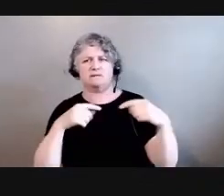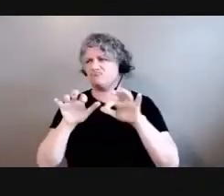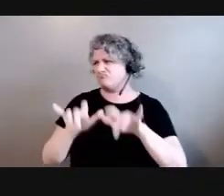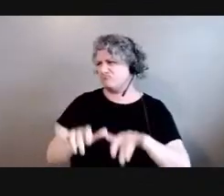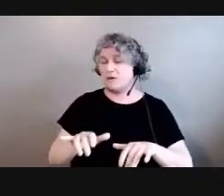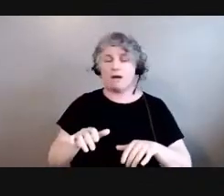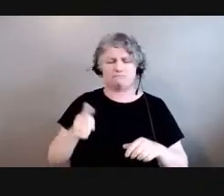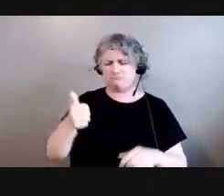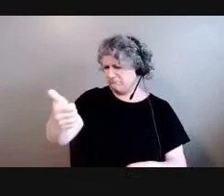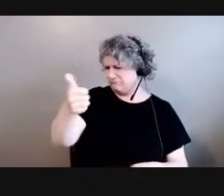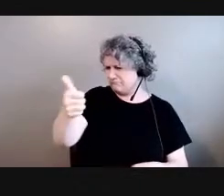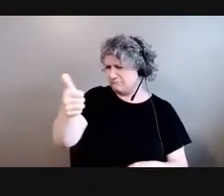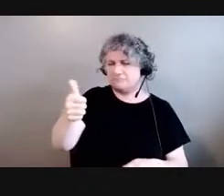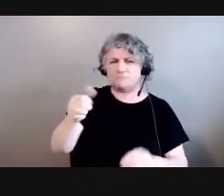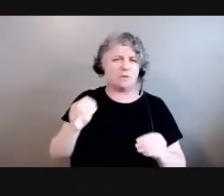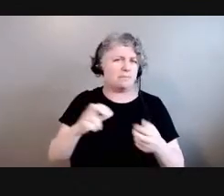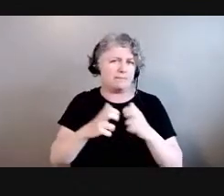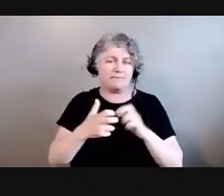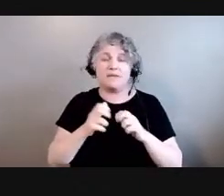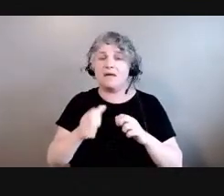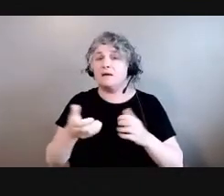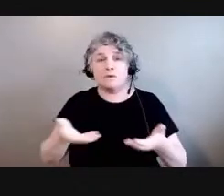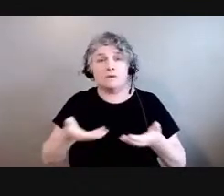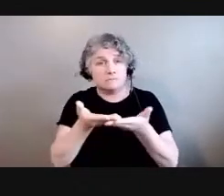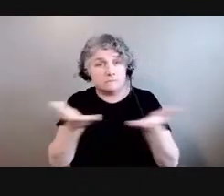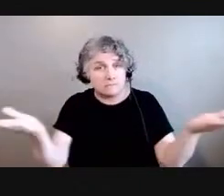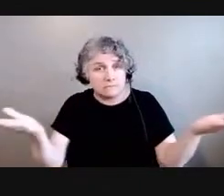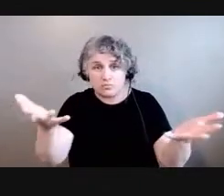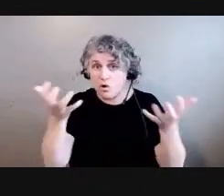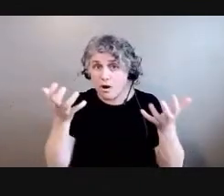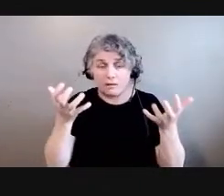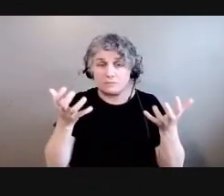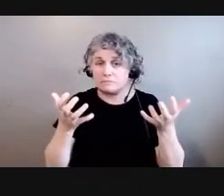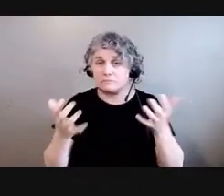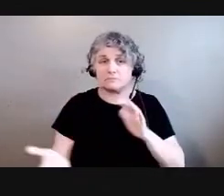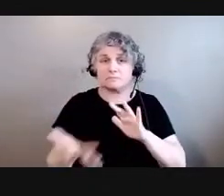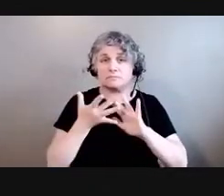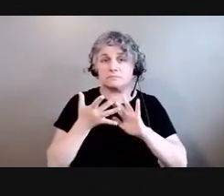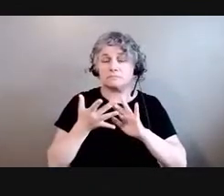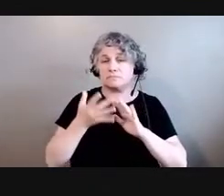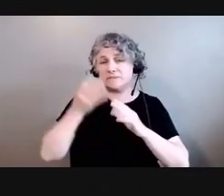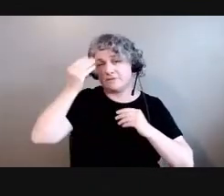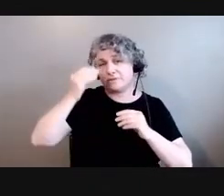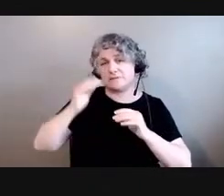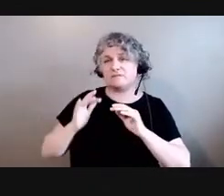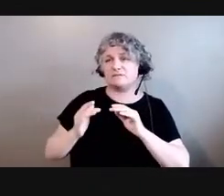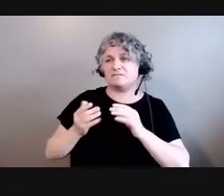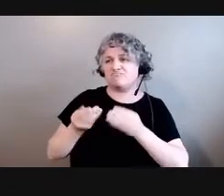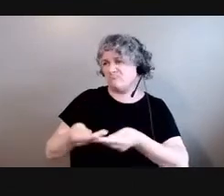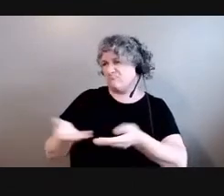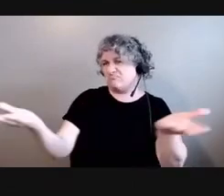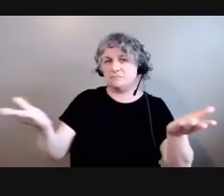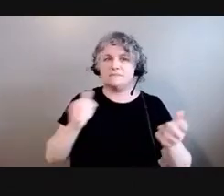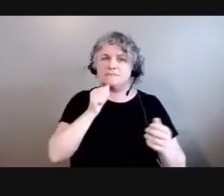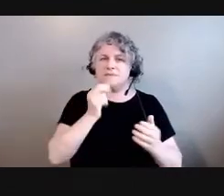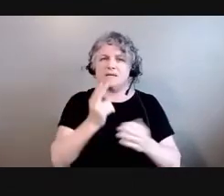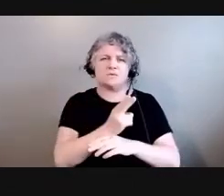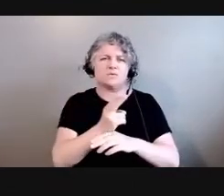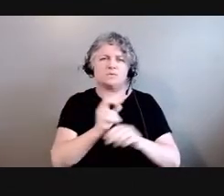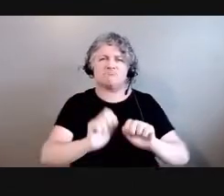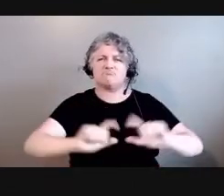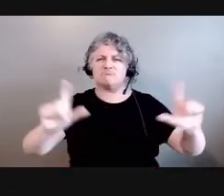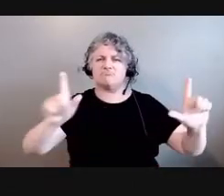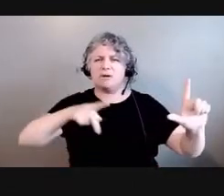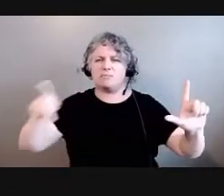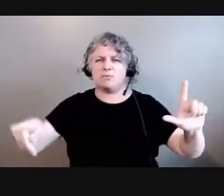Amazing. And you're also more than welcome to, if anyone wants, you can share my contact information because I didn't use slides and I didn't put my